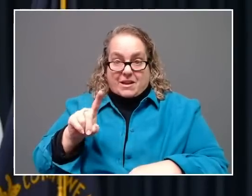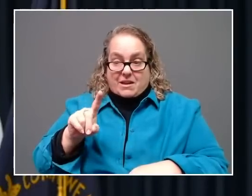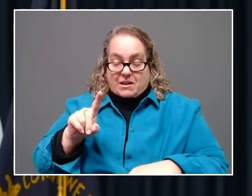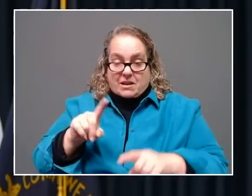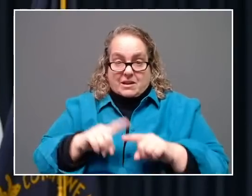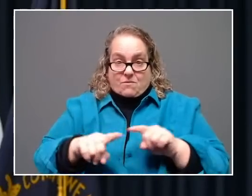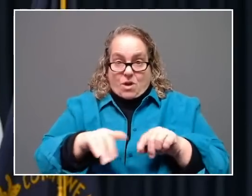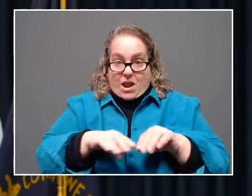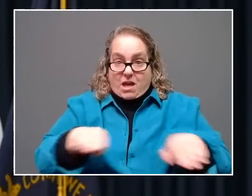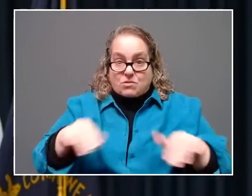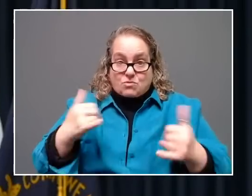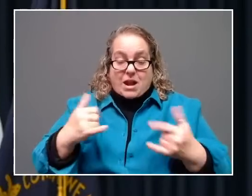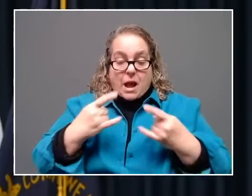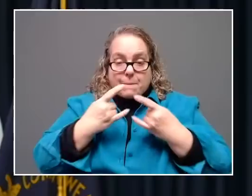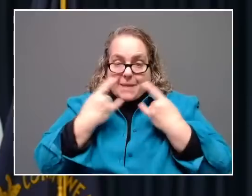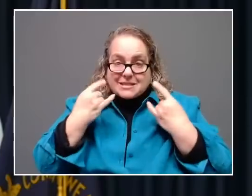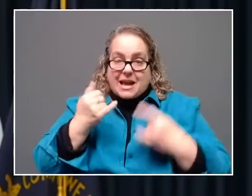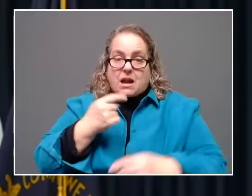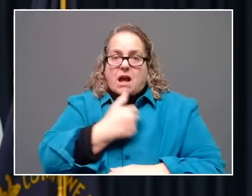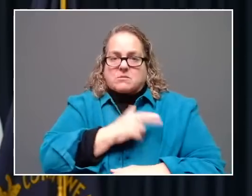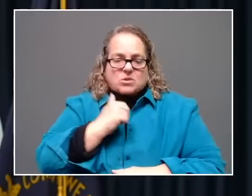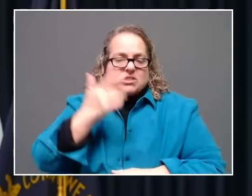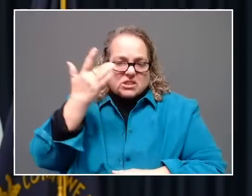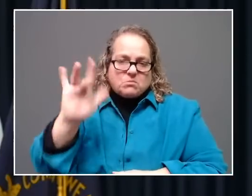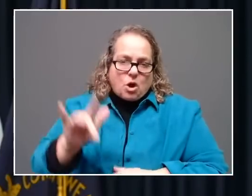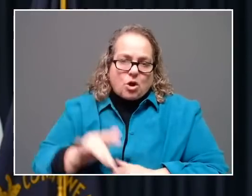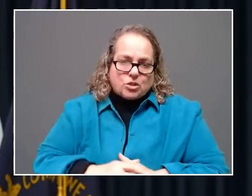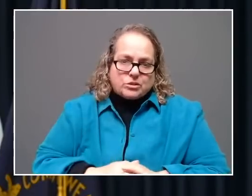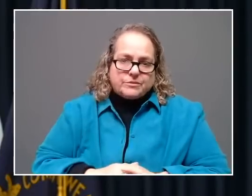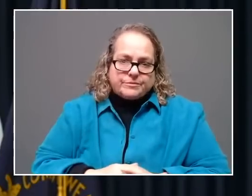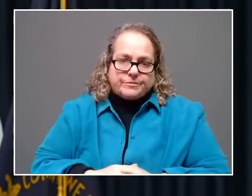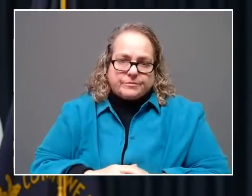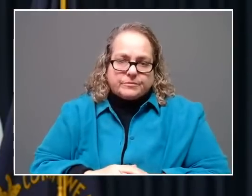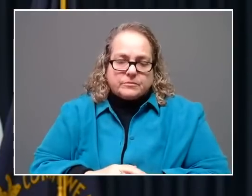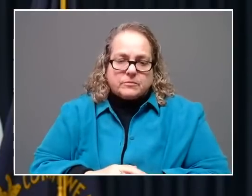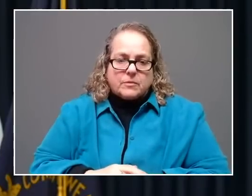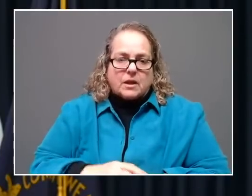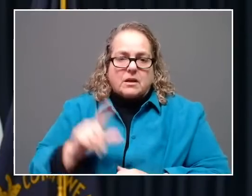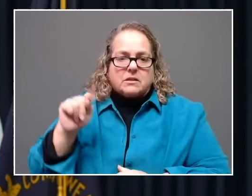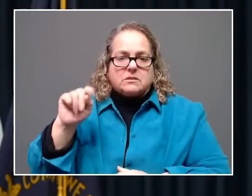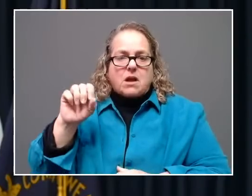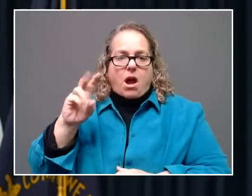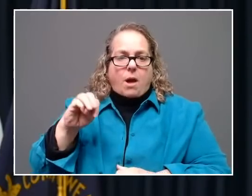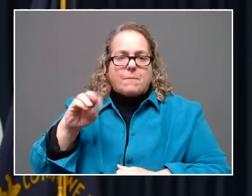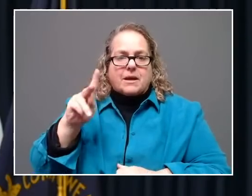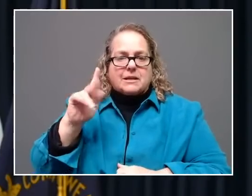in a hospital is just smart. Tom Latek, Kentucky Today.